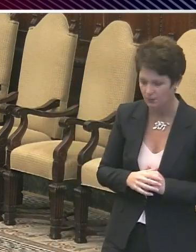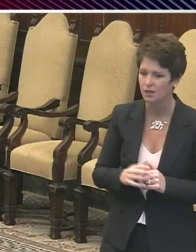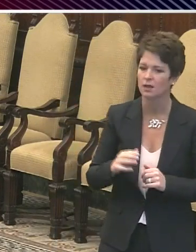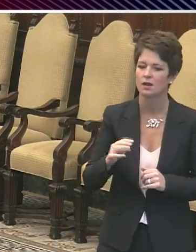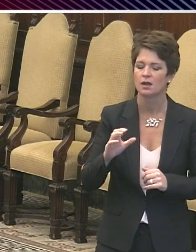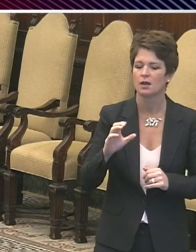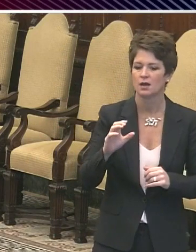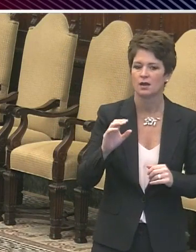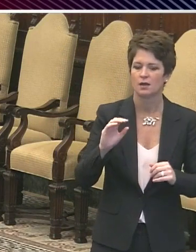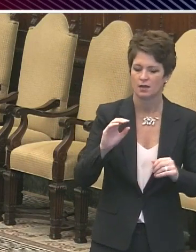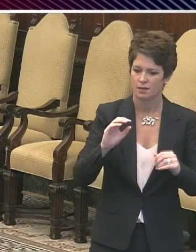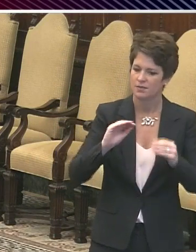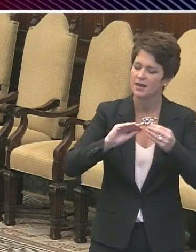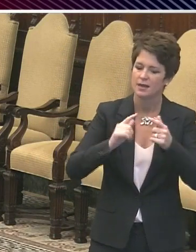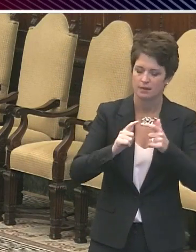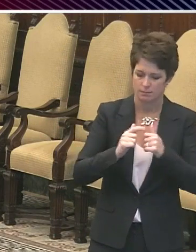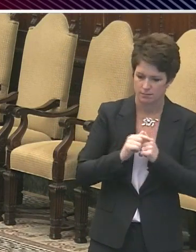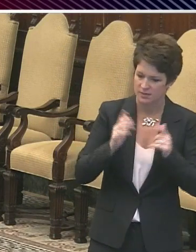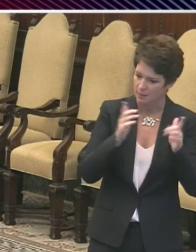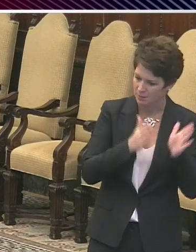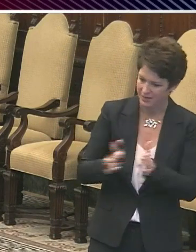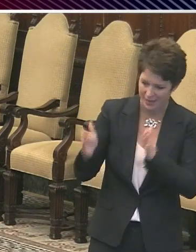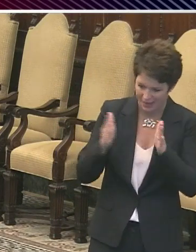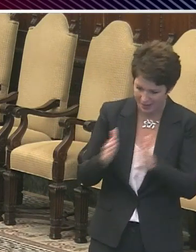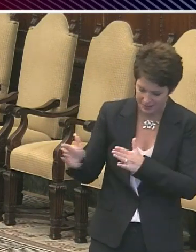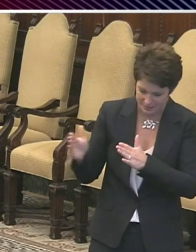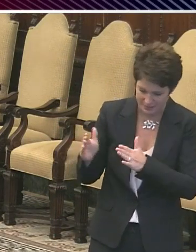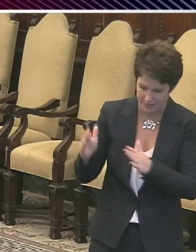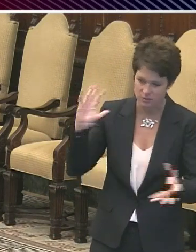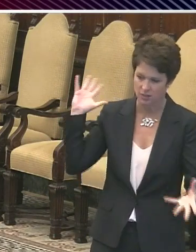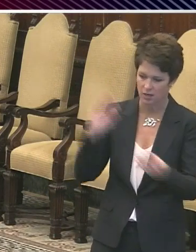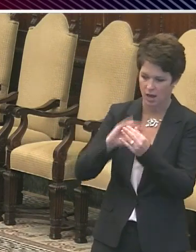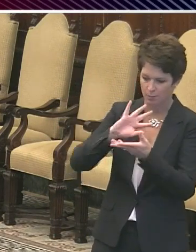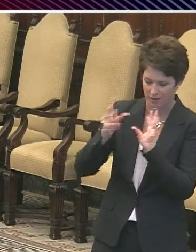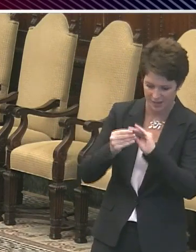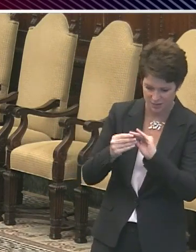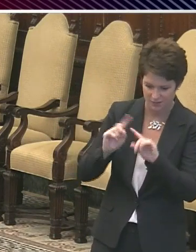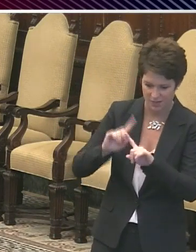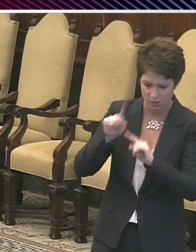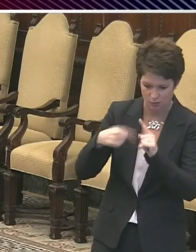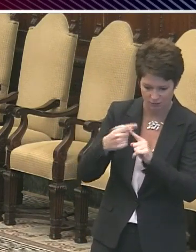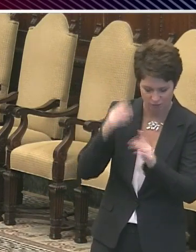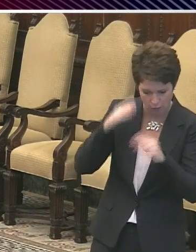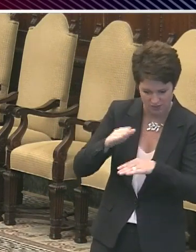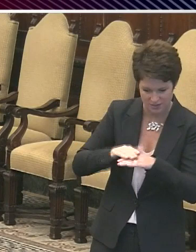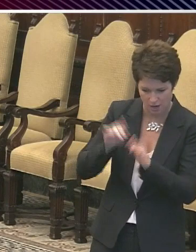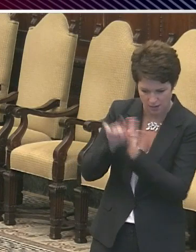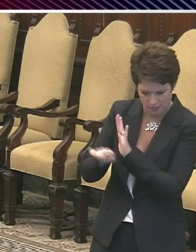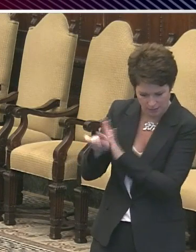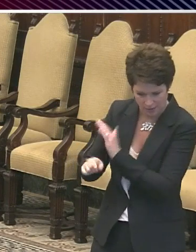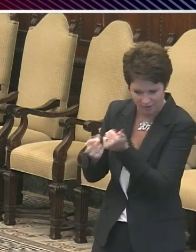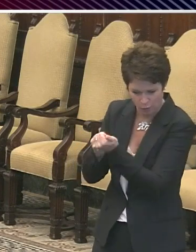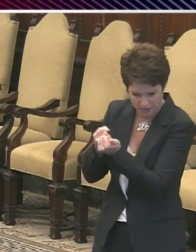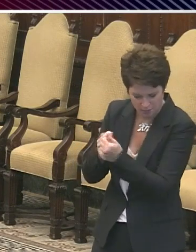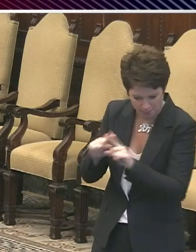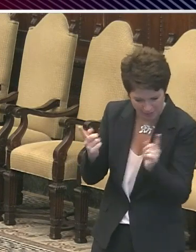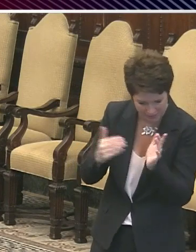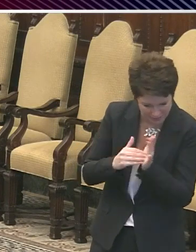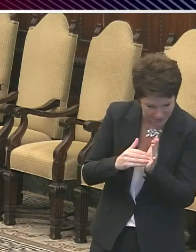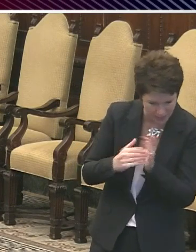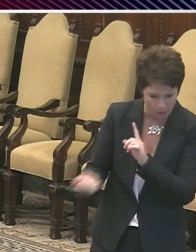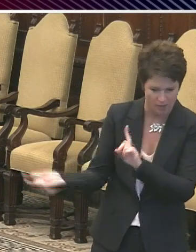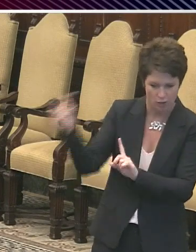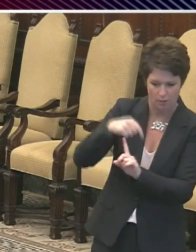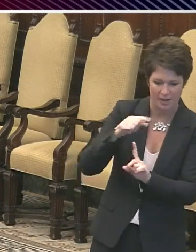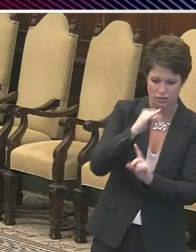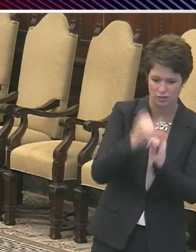bigger. Our violence reduction plan is actually far more comprehensive than just focusing on enforcement. And I actually would like to circle back